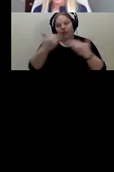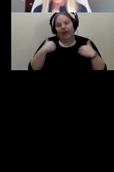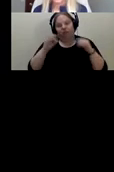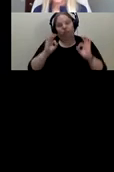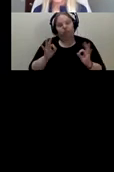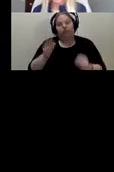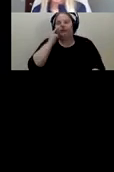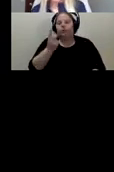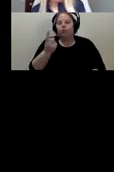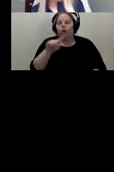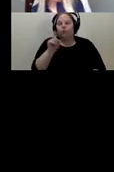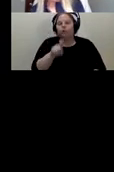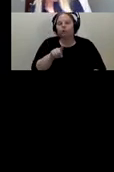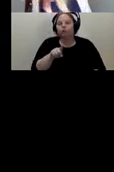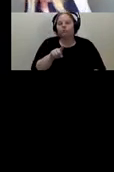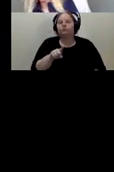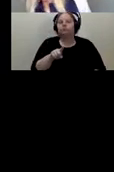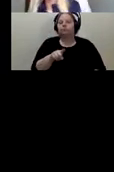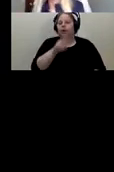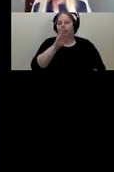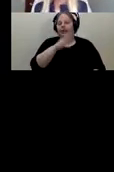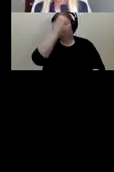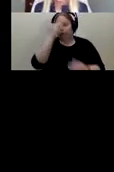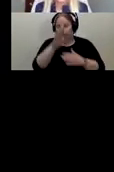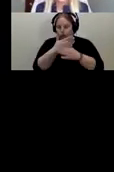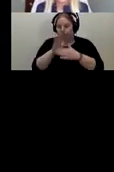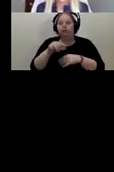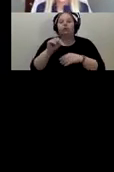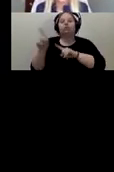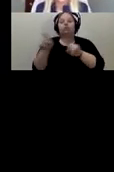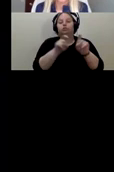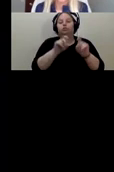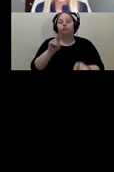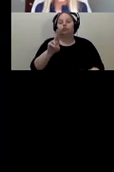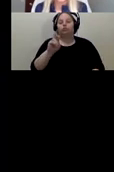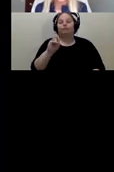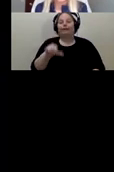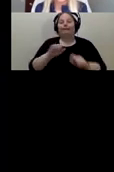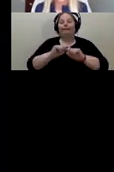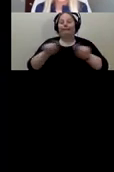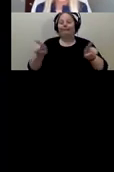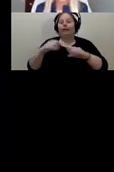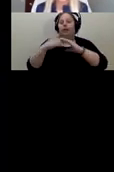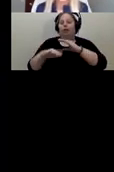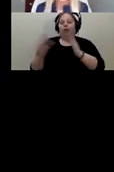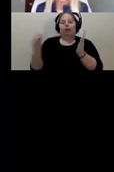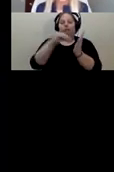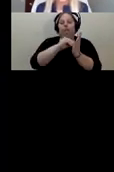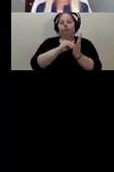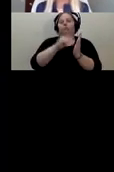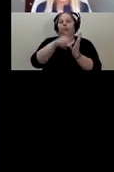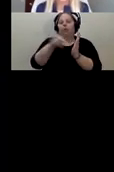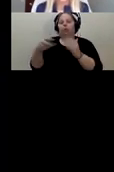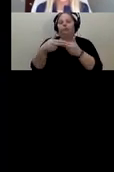see one question I neglected to share, that with that survey that comes out, that email will also include the PowerPoint